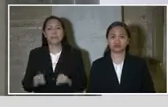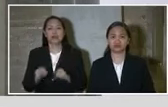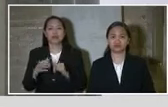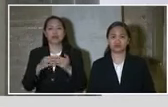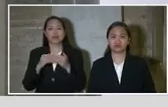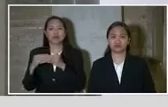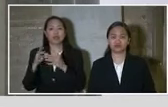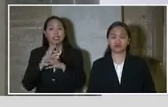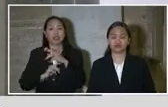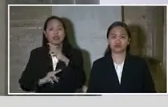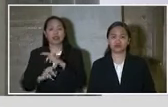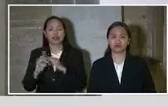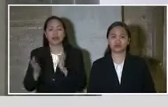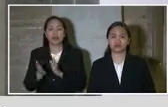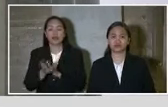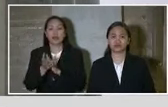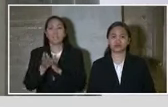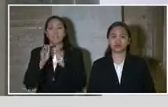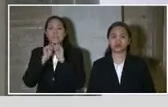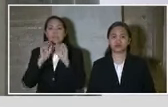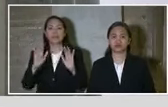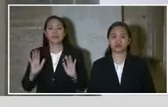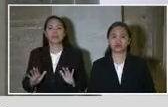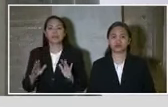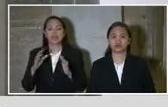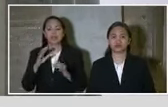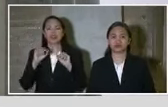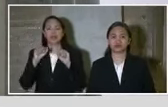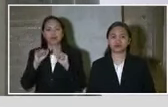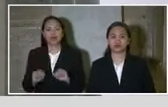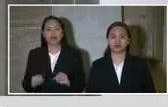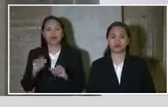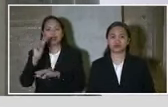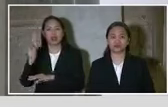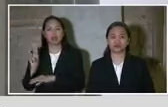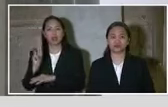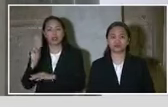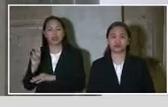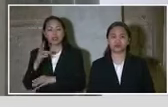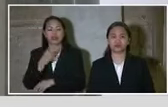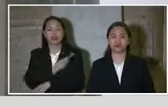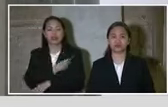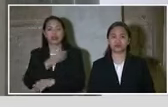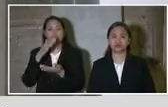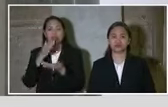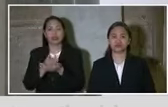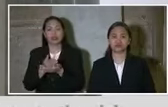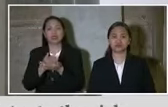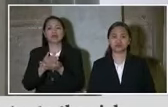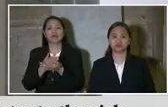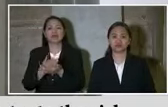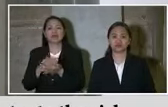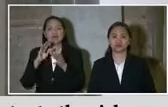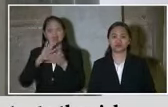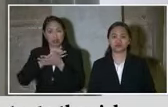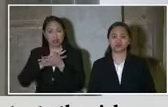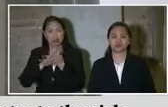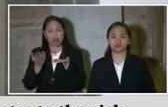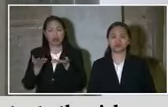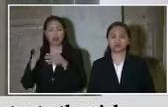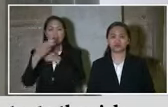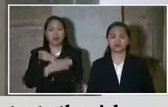hands. Bless our efforts to use these vaccines to end the pandemic in our country.